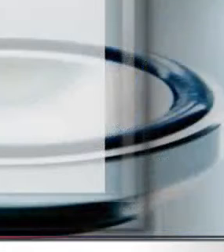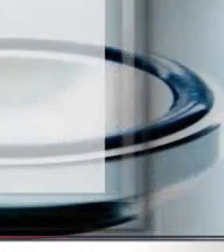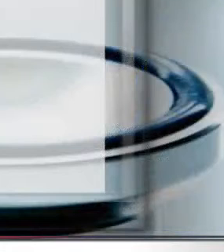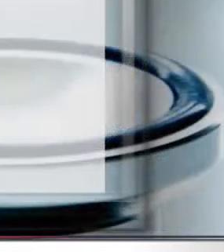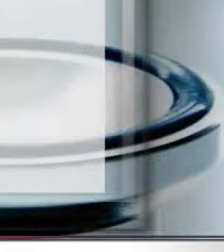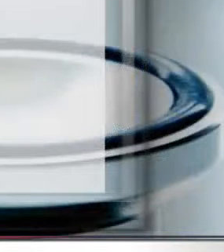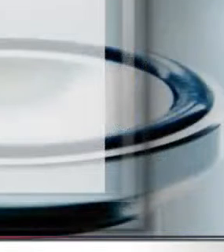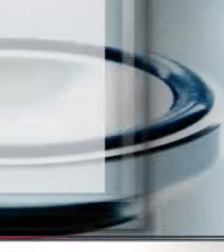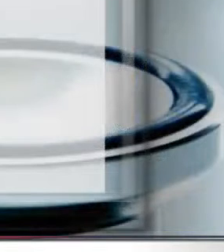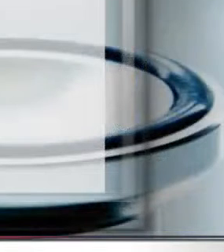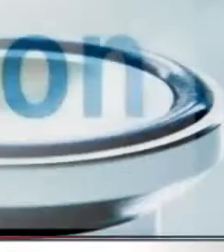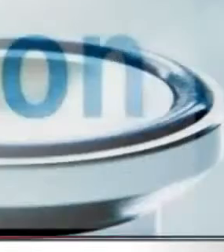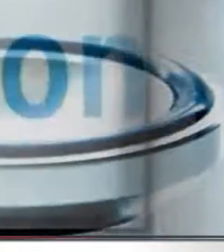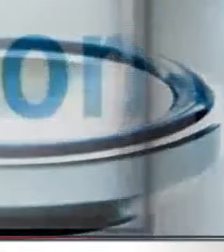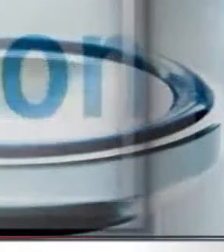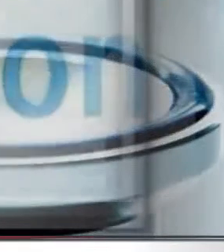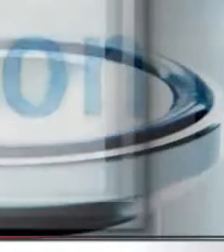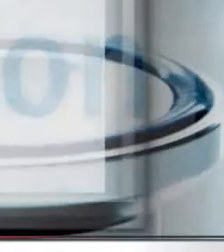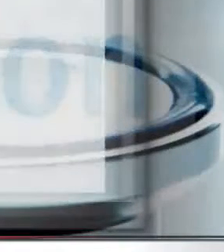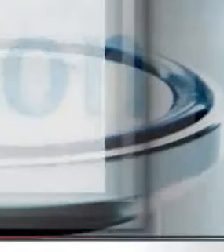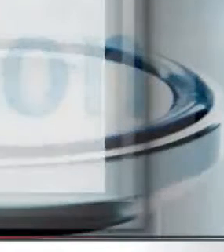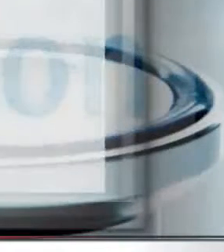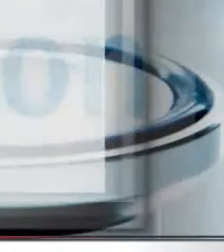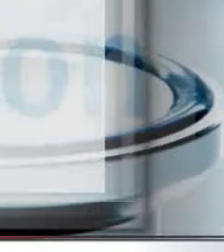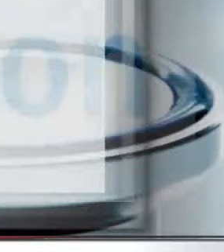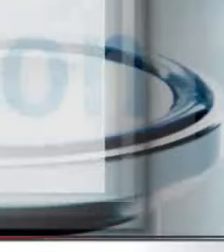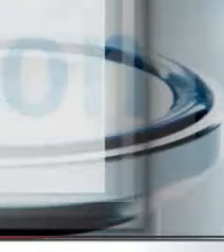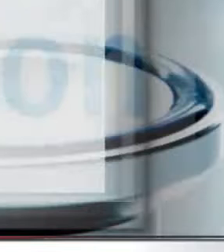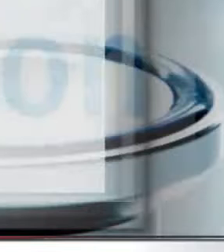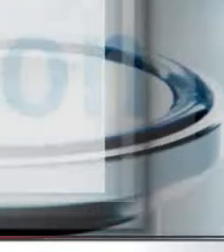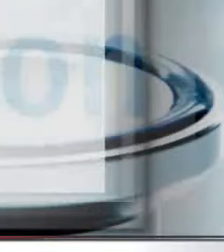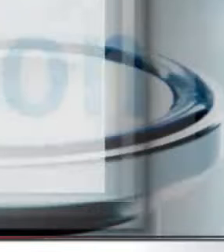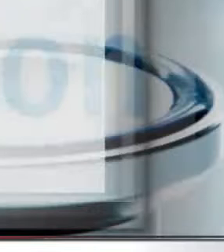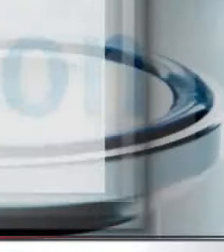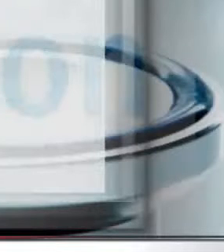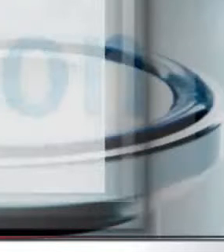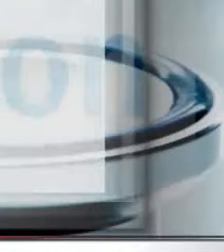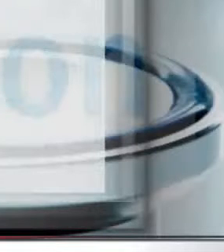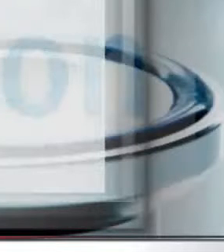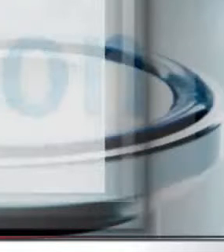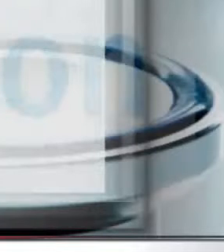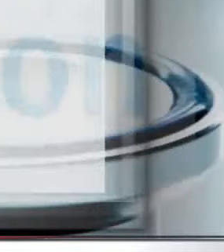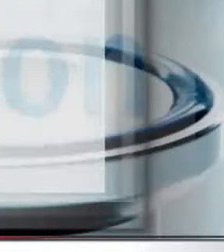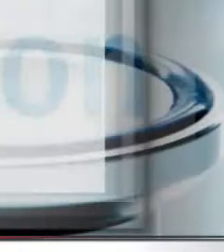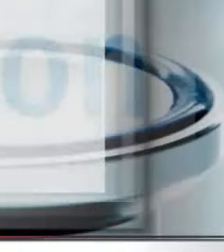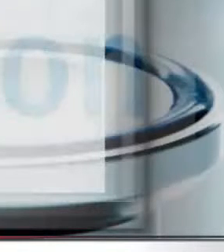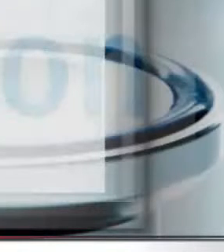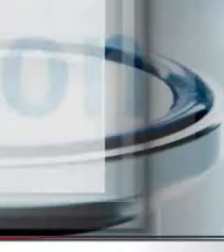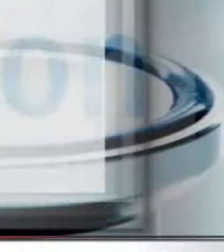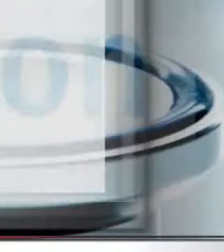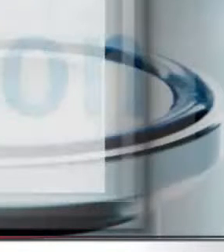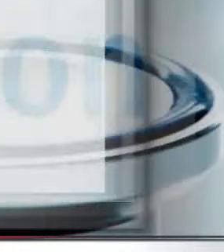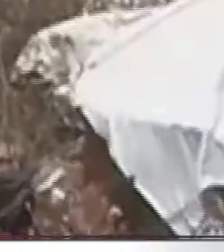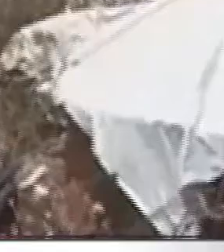17,000 against the recommended World Health Organization ratio of 1 doctor for every 1,000 patients, this platform that was introduced in Dadaab